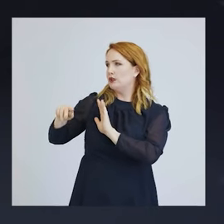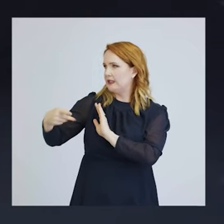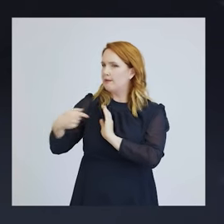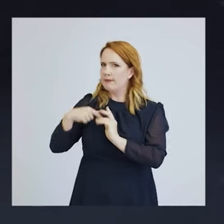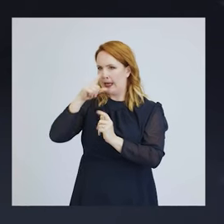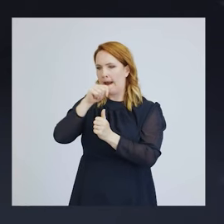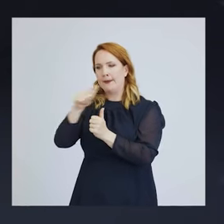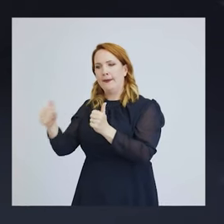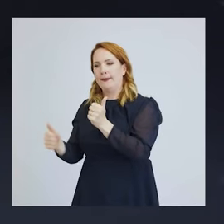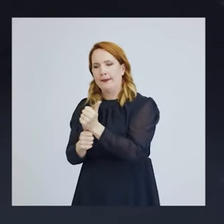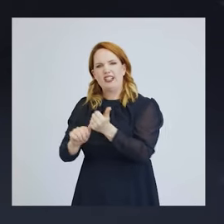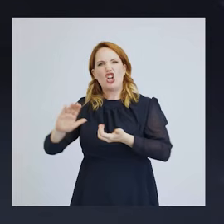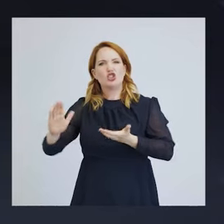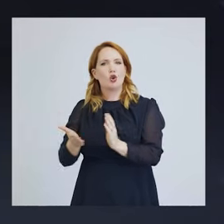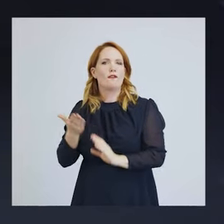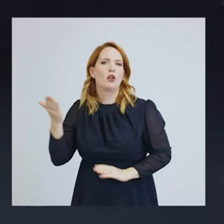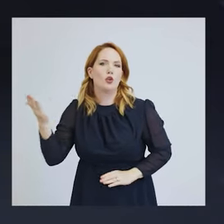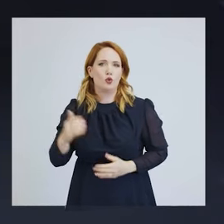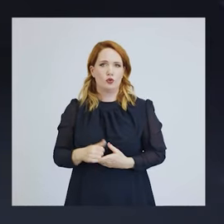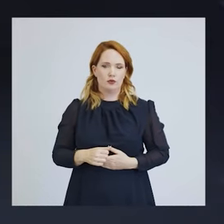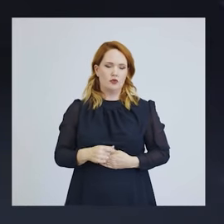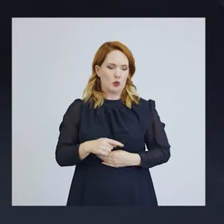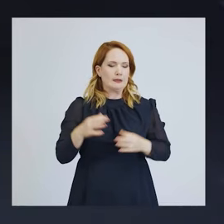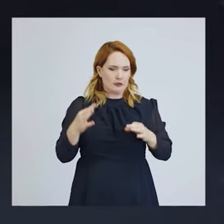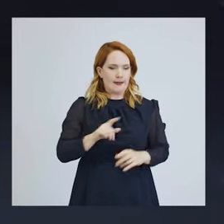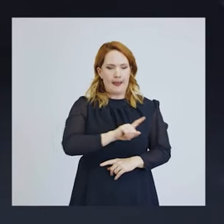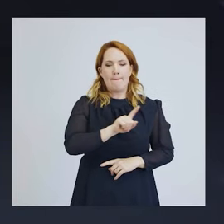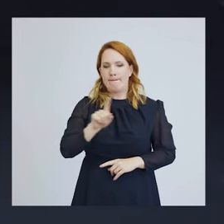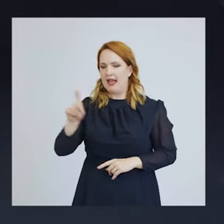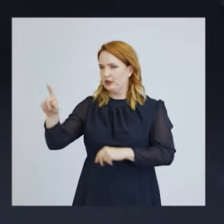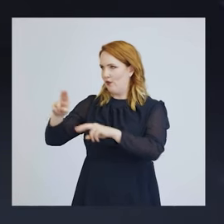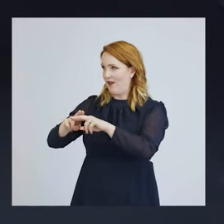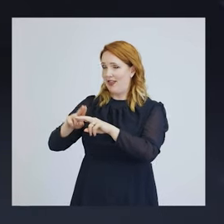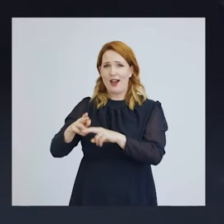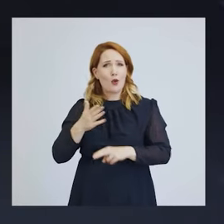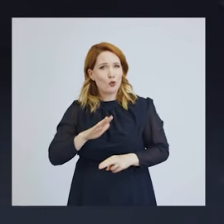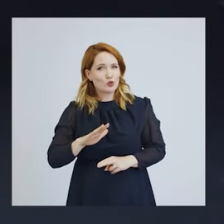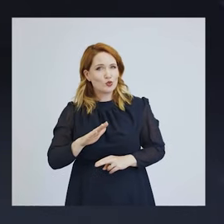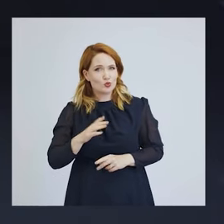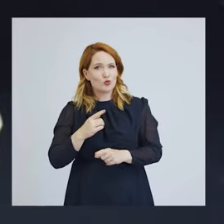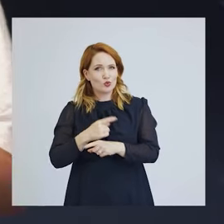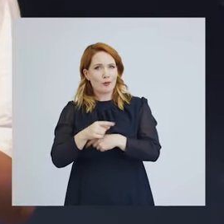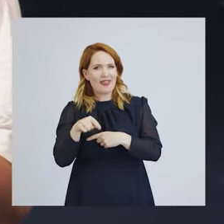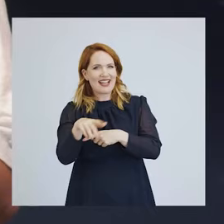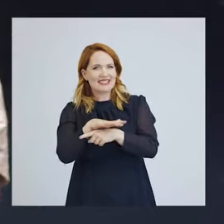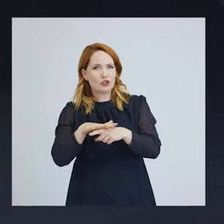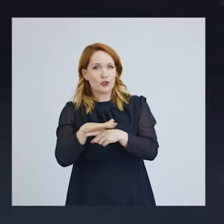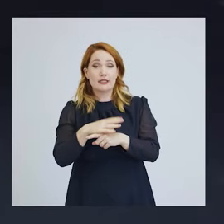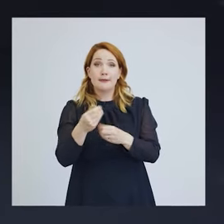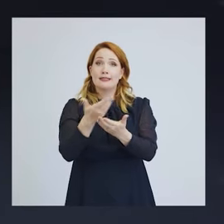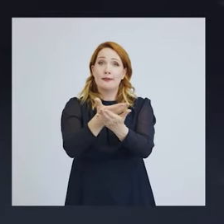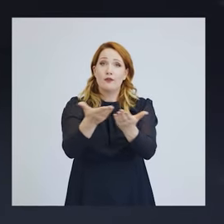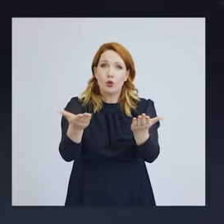be called your son. Make me like one of your hired men.' So he got up and went to his father." And I just want to make a point